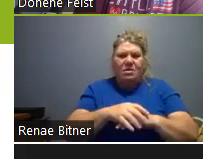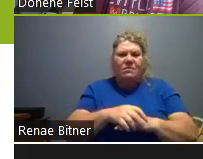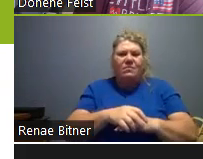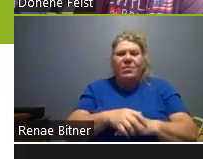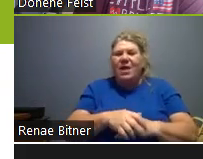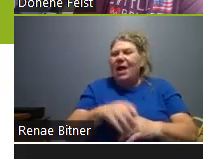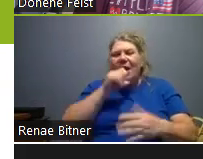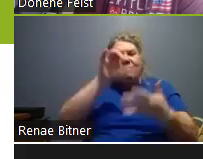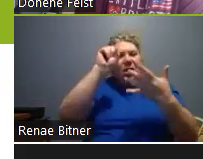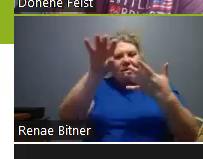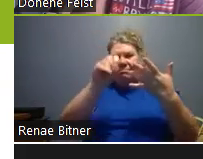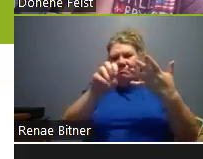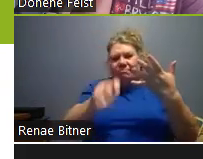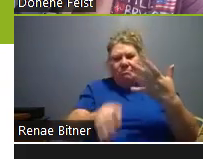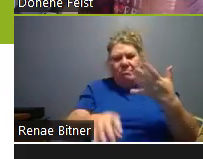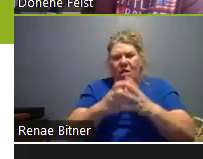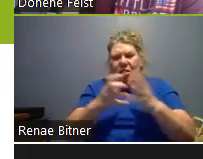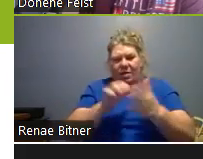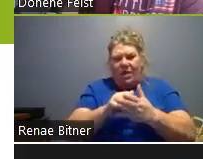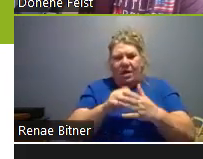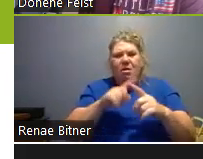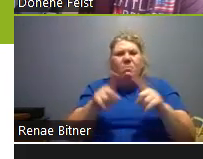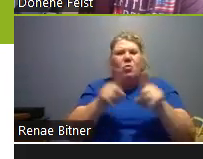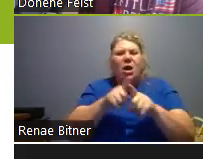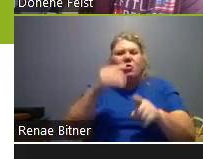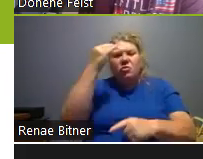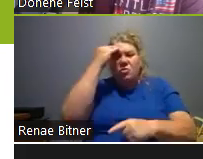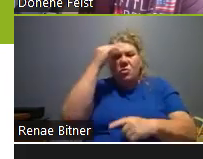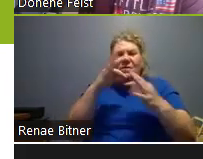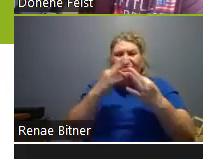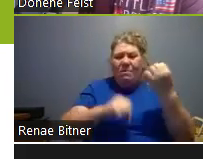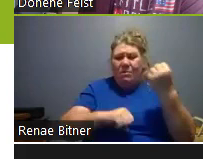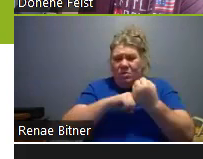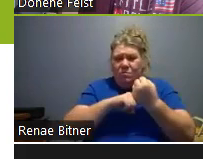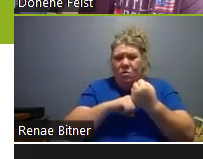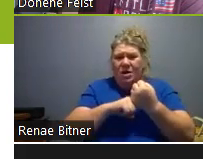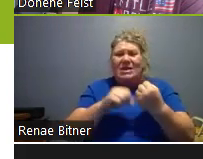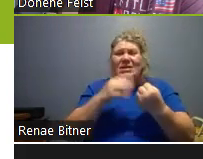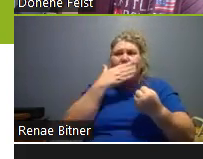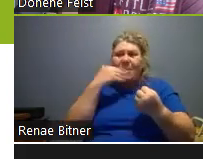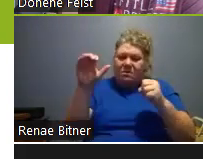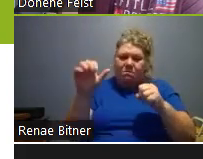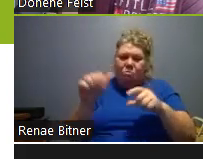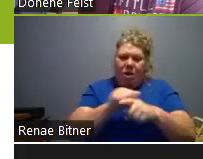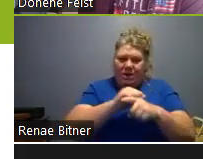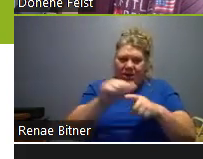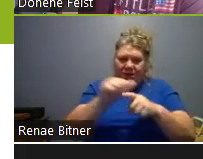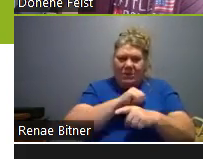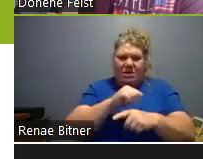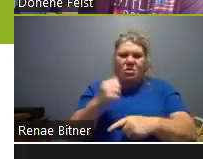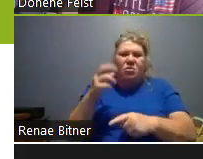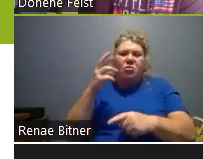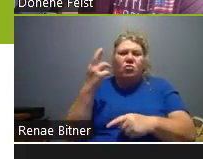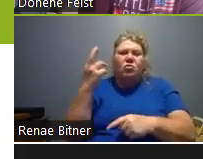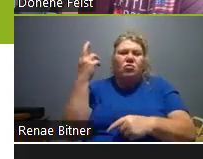not going to go through a lot of that, but we also know that family support is a best practice. Research